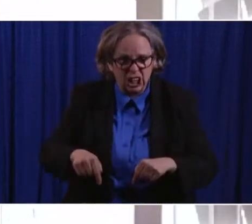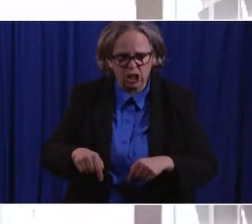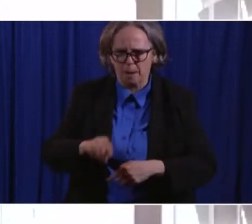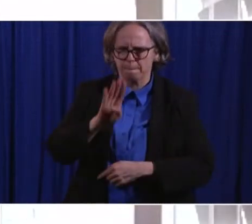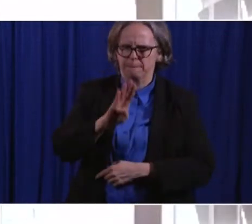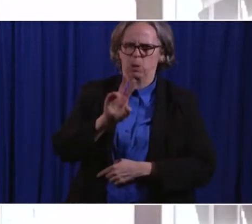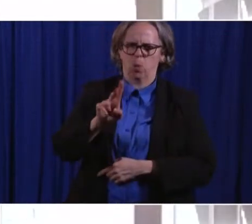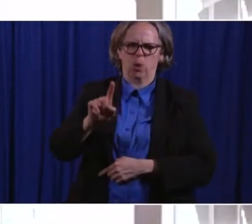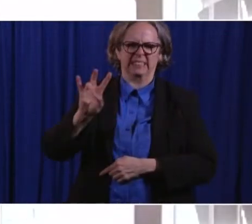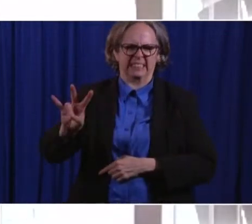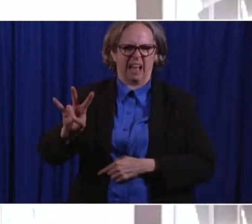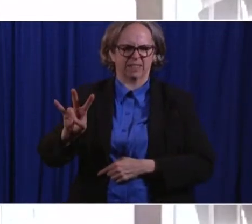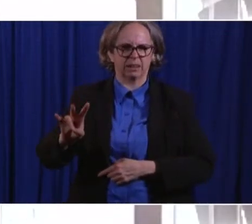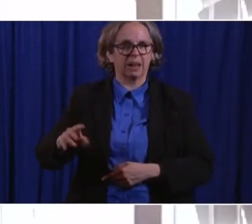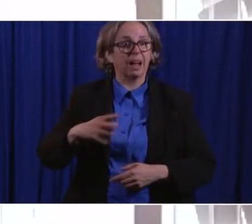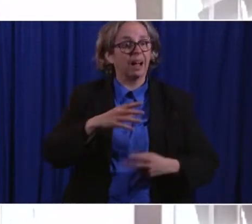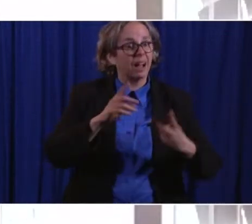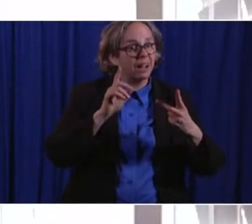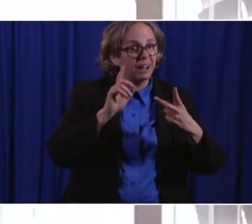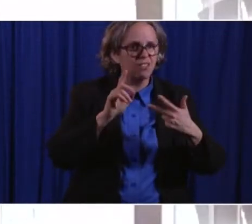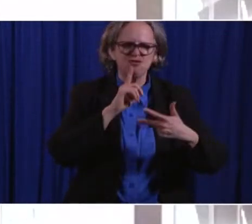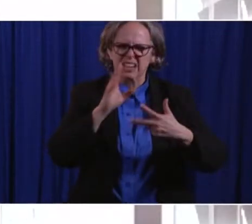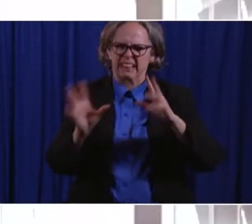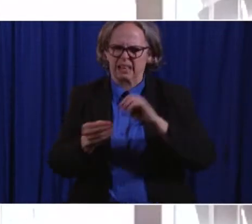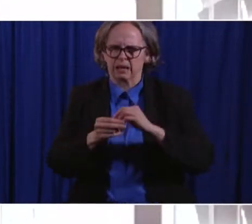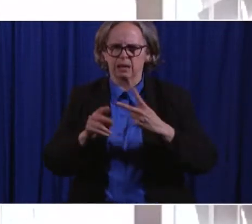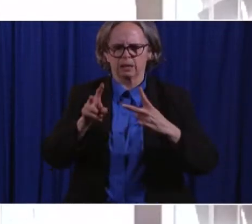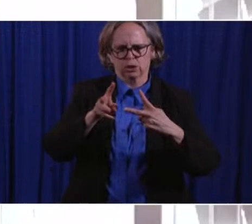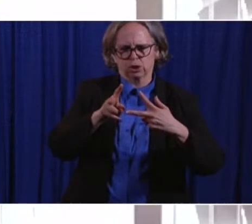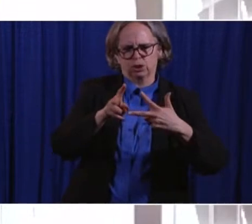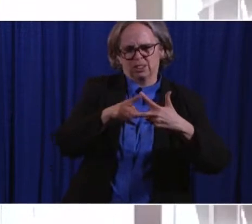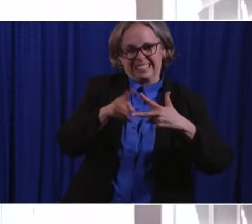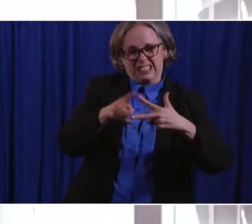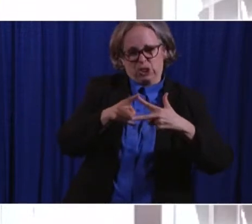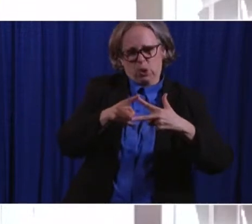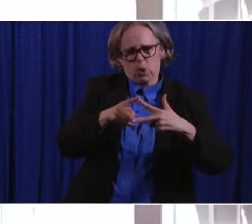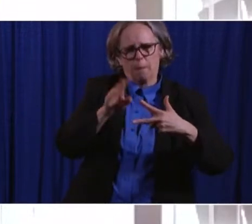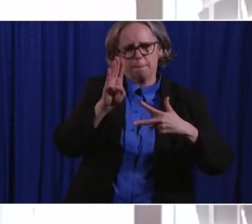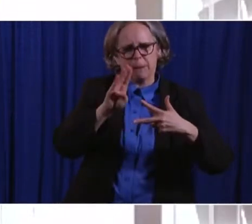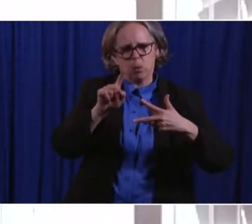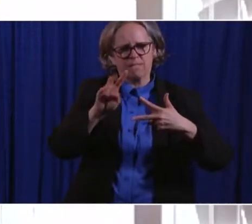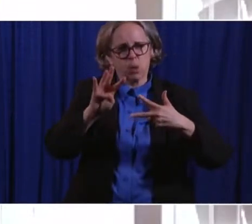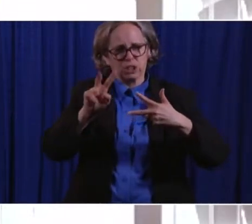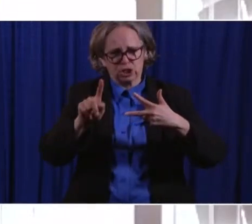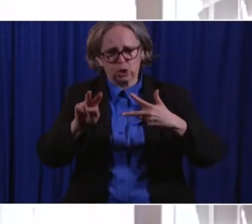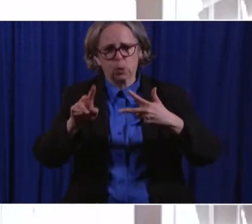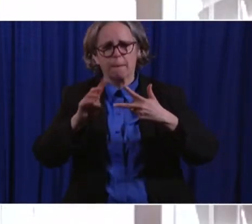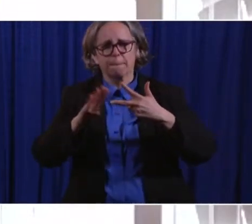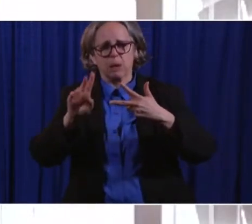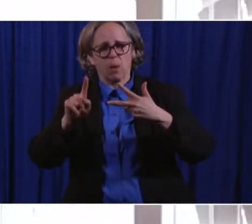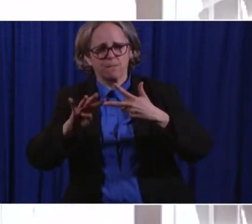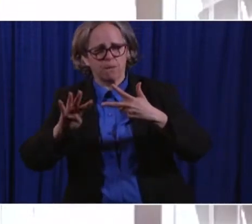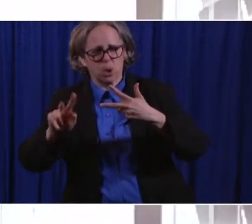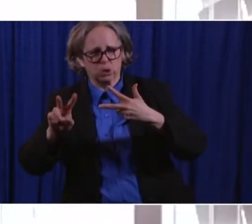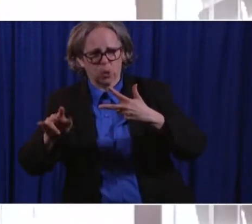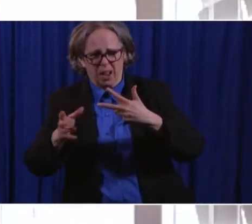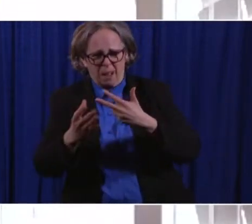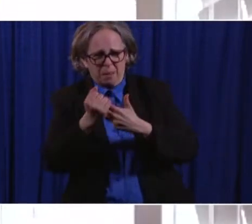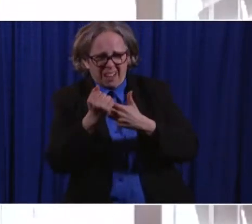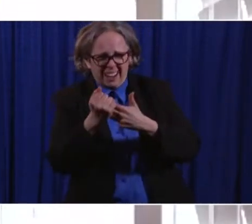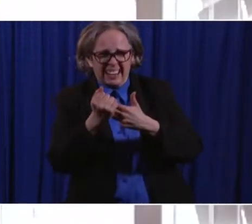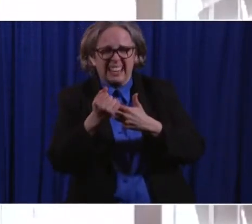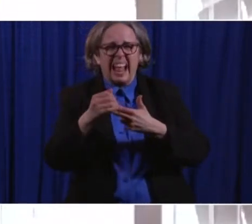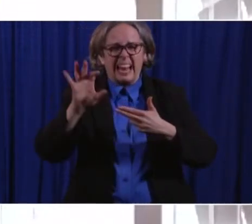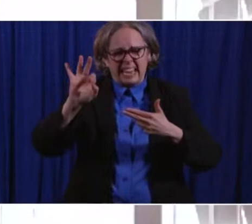and 1429, account for more than 95% of our variant detections. And